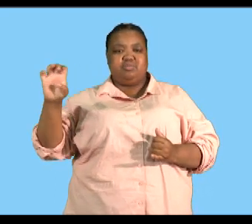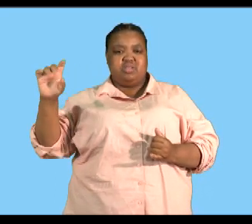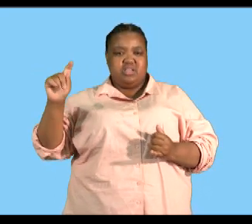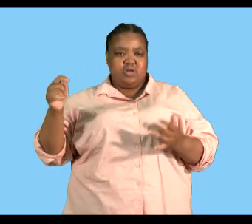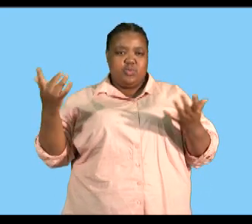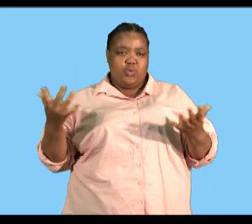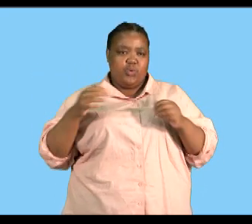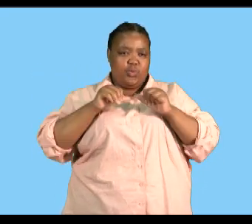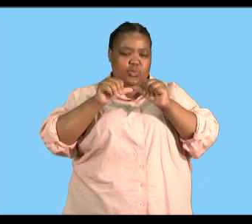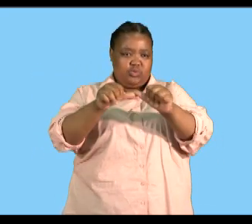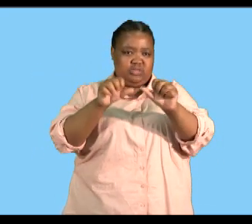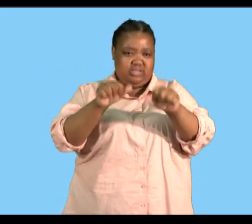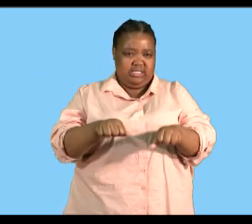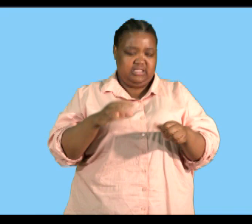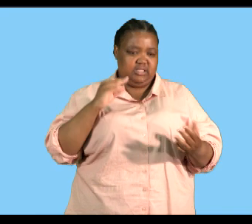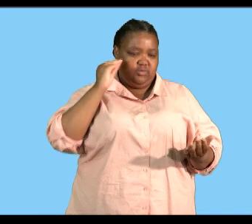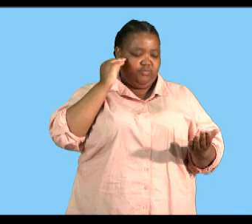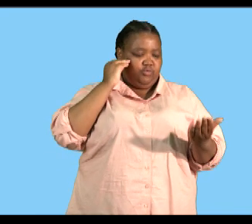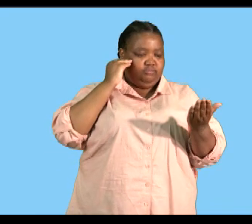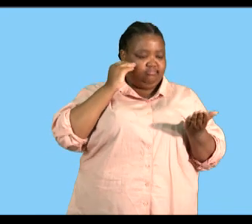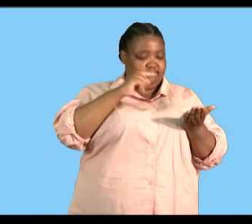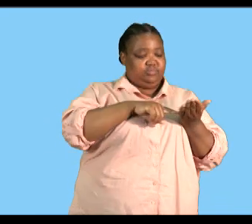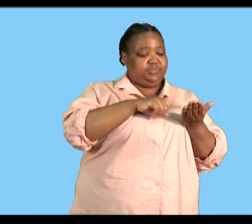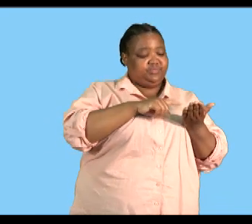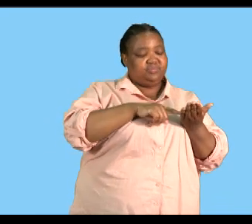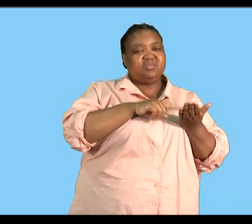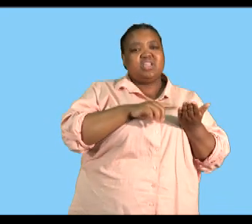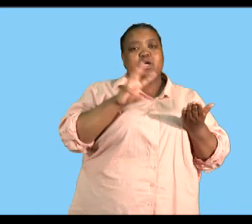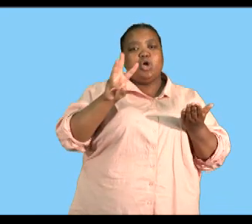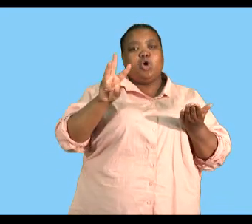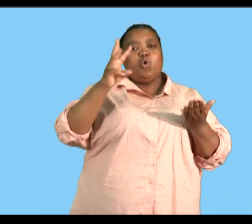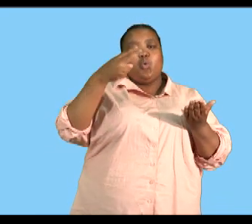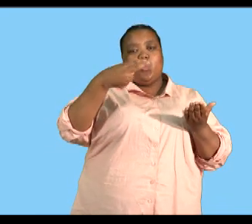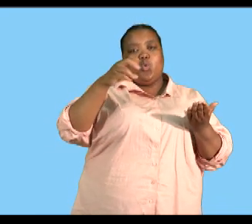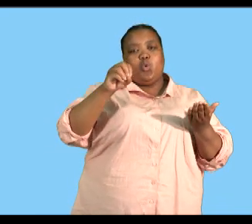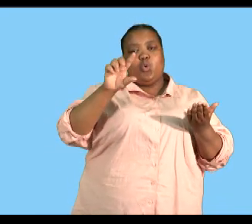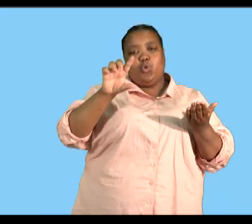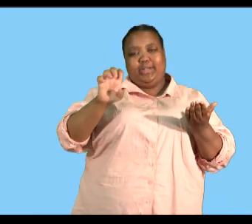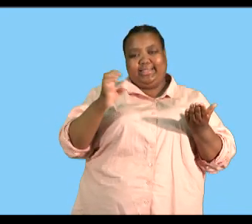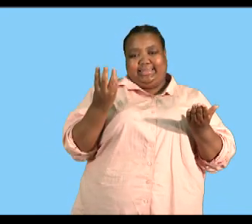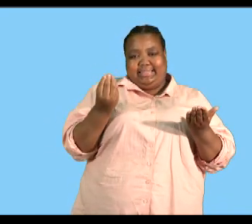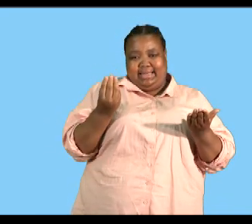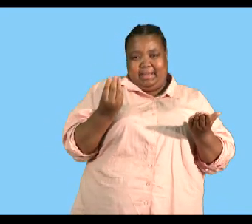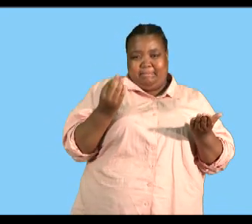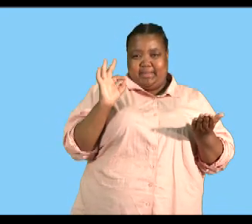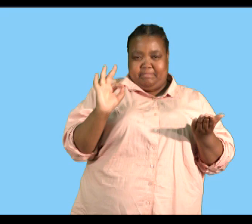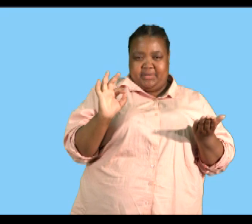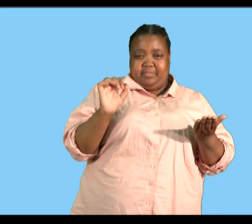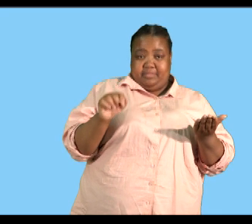data for the number of birds, they are given to us as whole numbers. So now we can say they